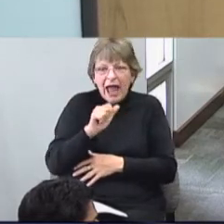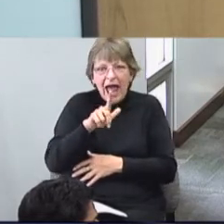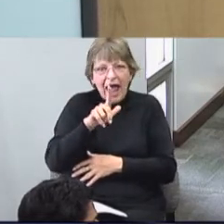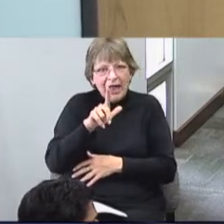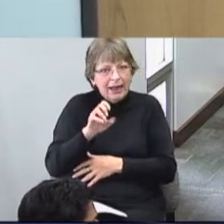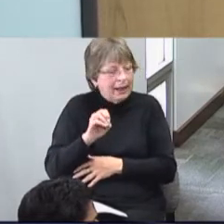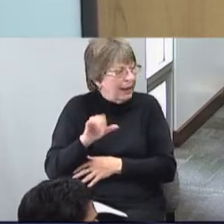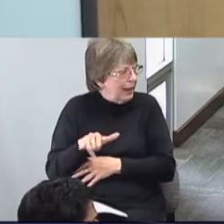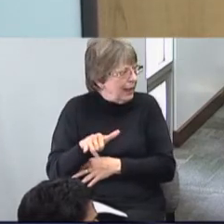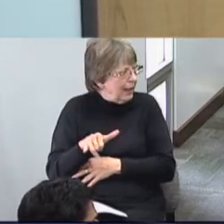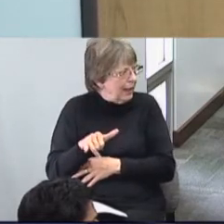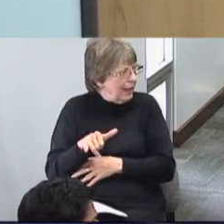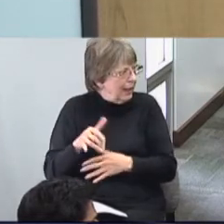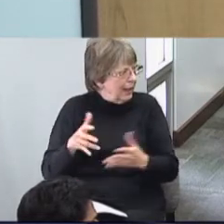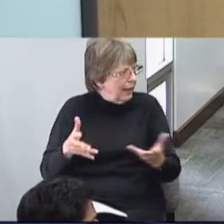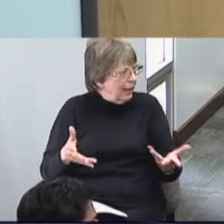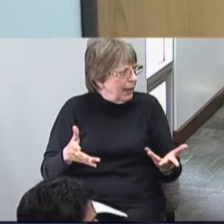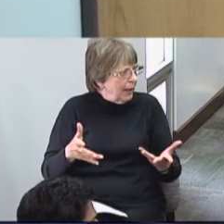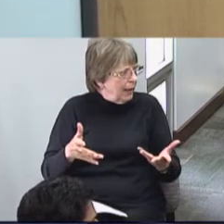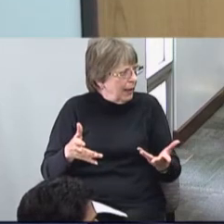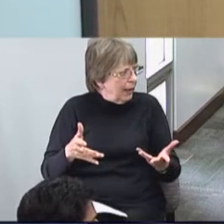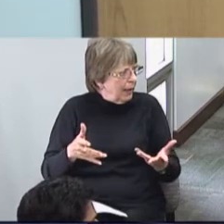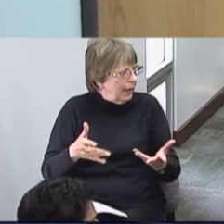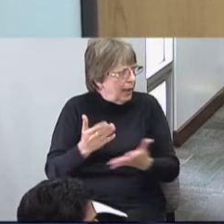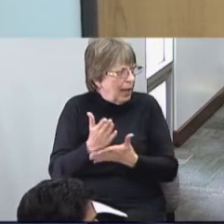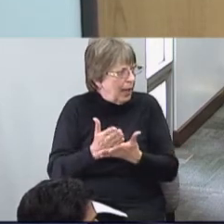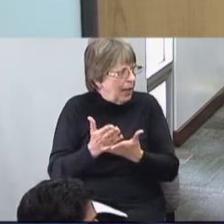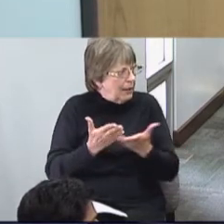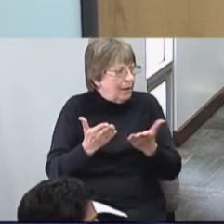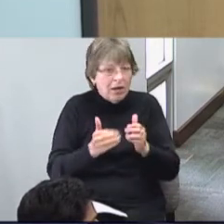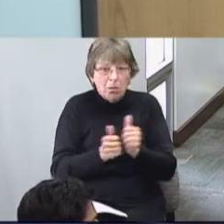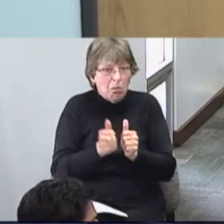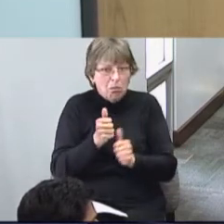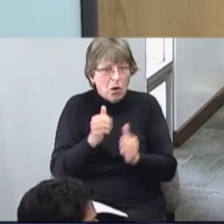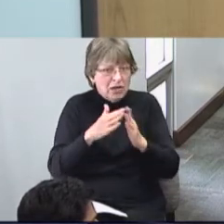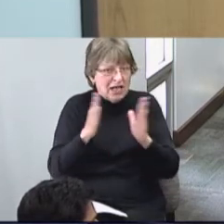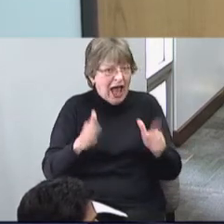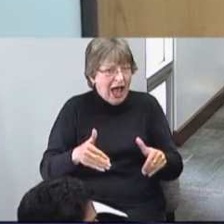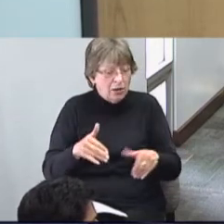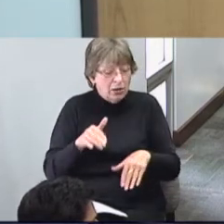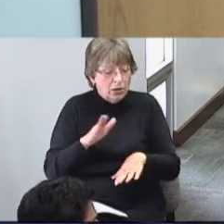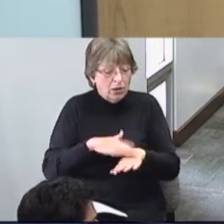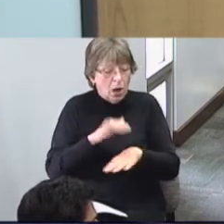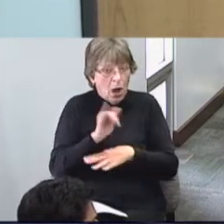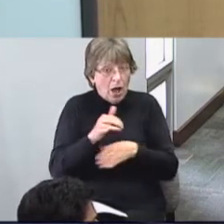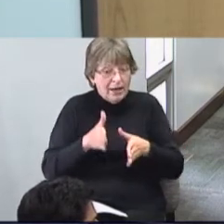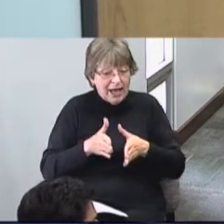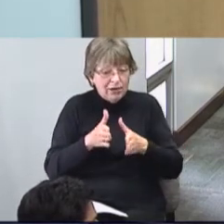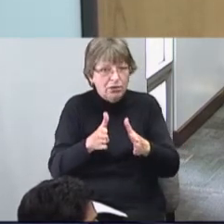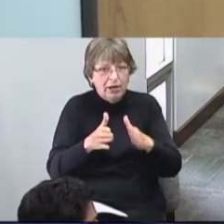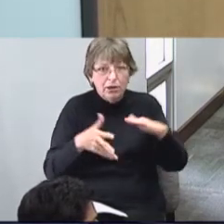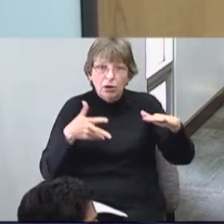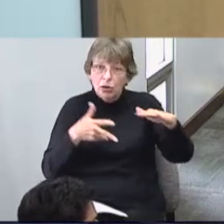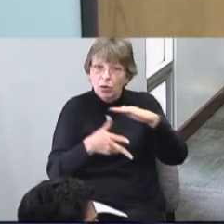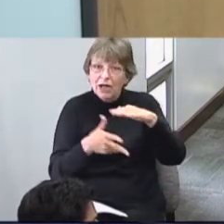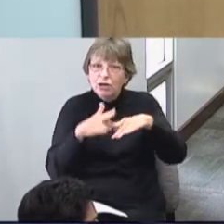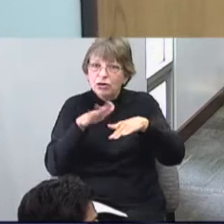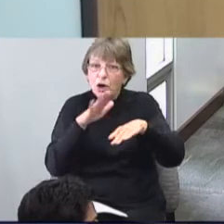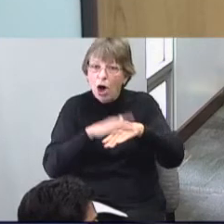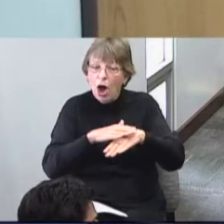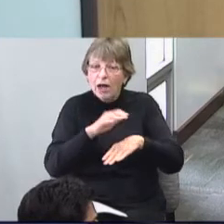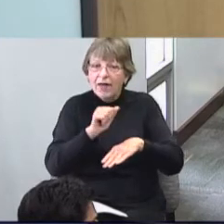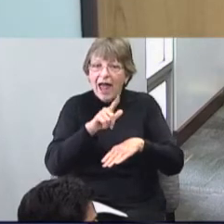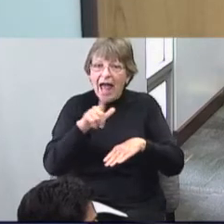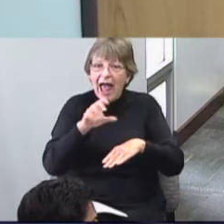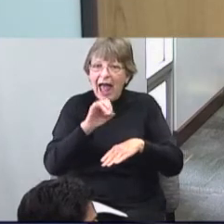and it needs not sand but some gravel, but something. Most of the houses on that block, the garages are on the alley, so it's a